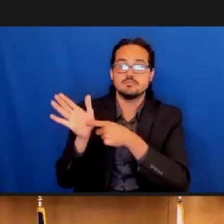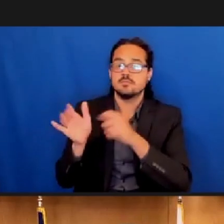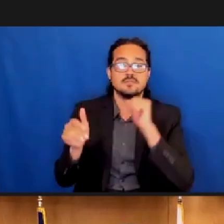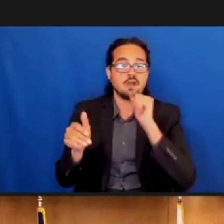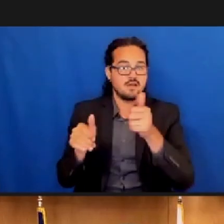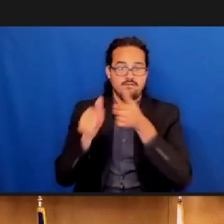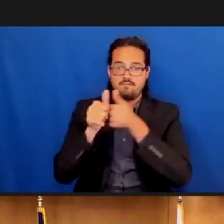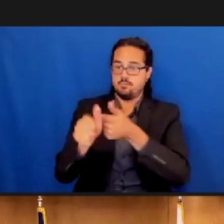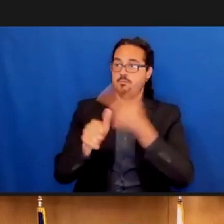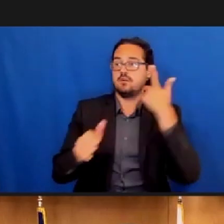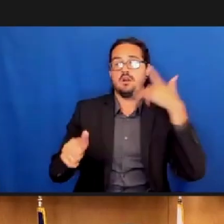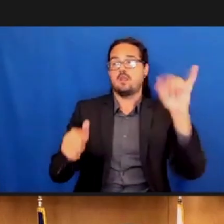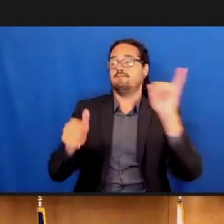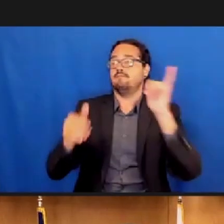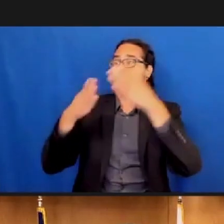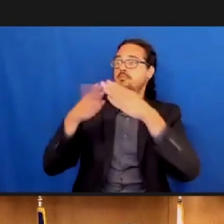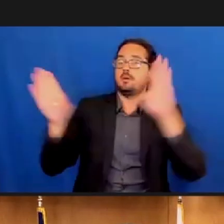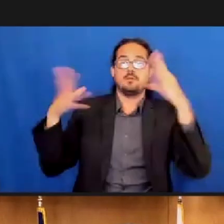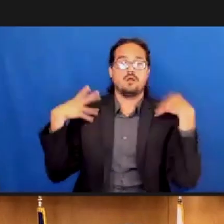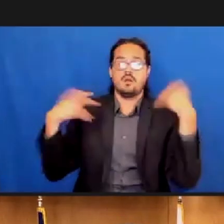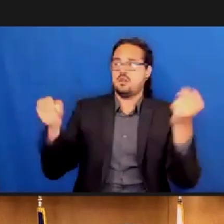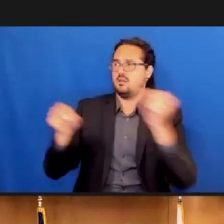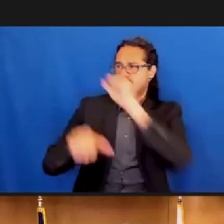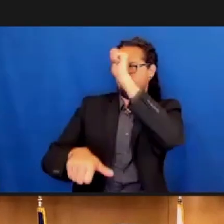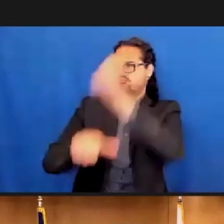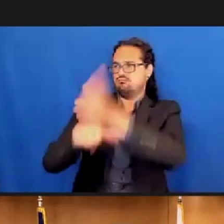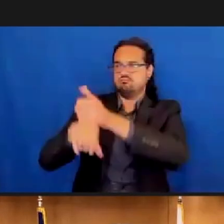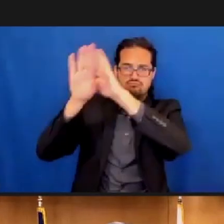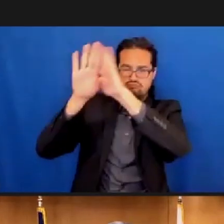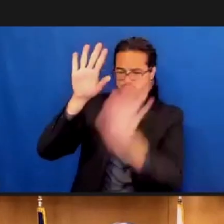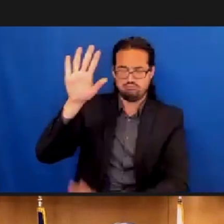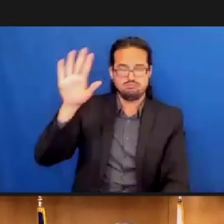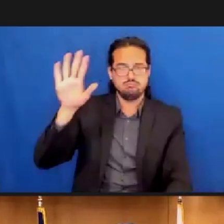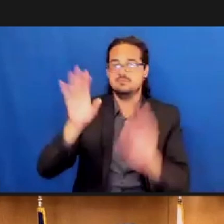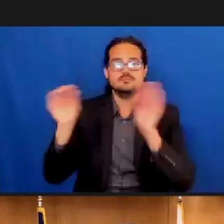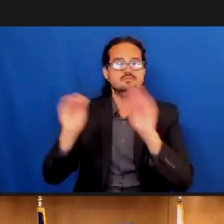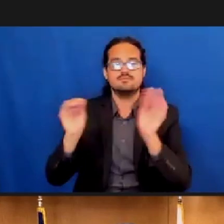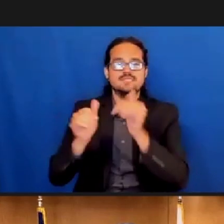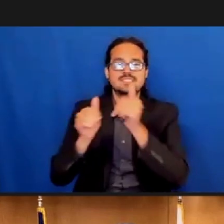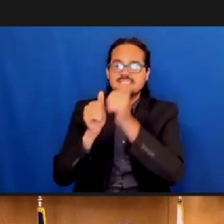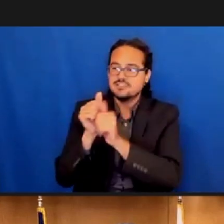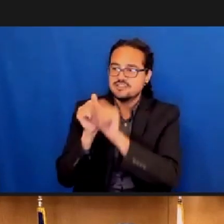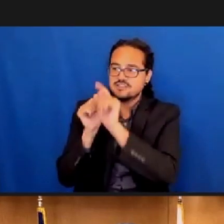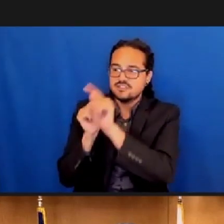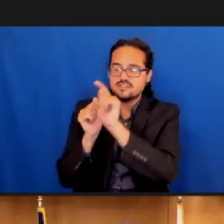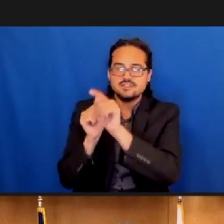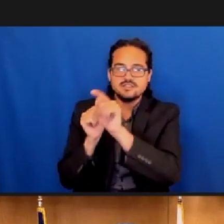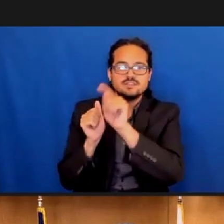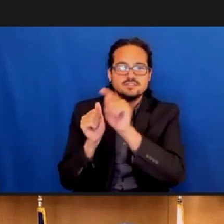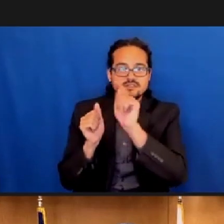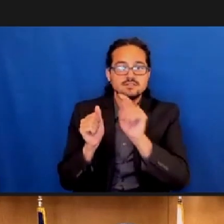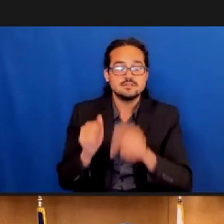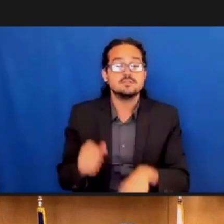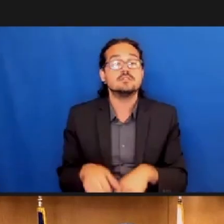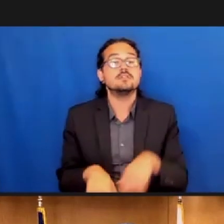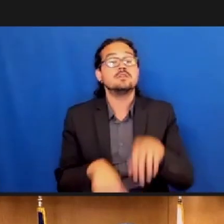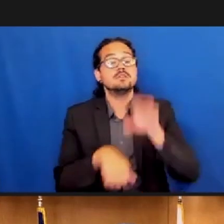choices. So houses of worship would be permitted to open indoors at any